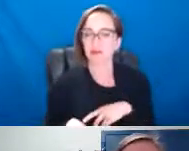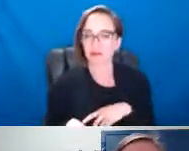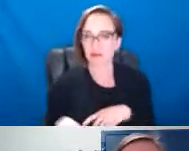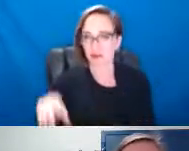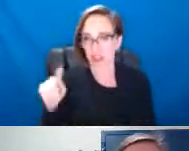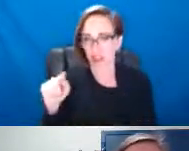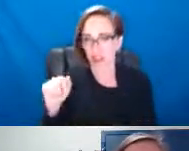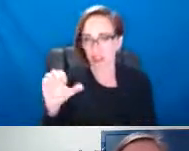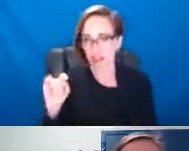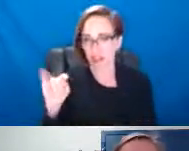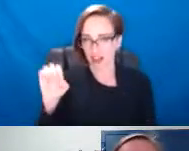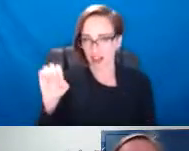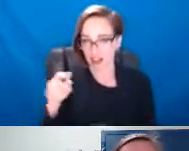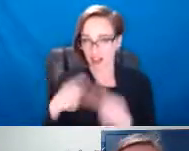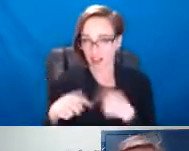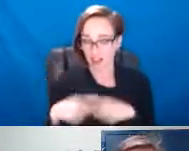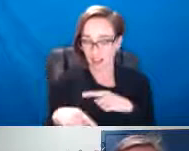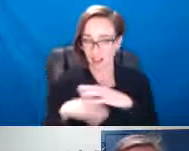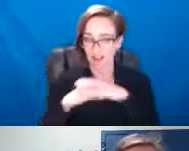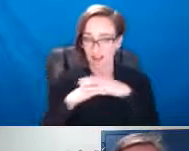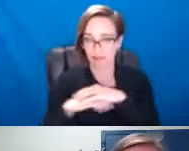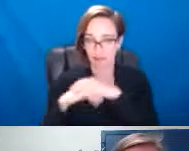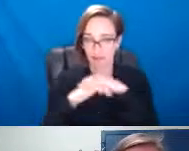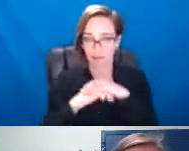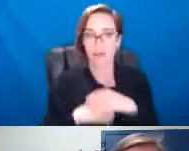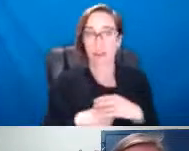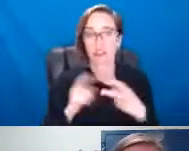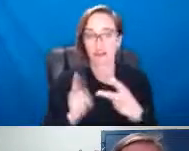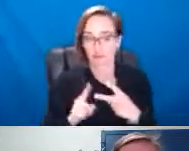is obvious. Haptics communication,